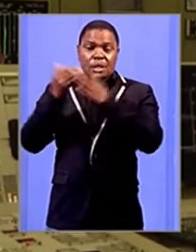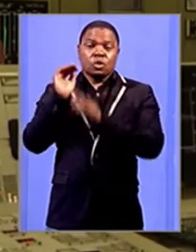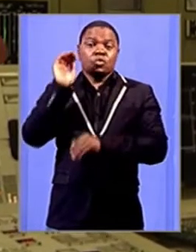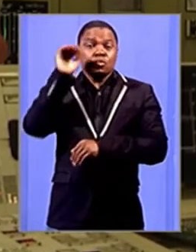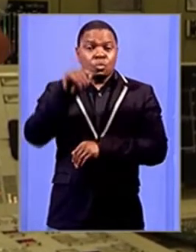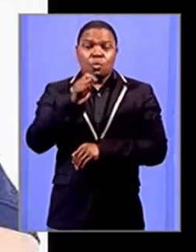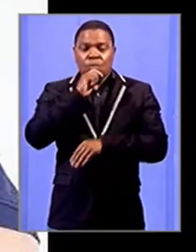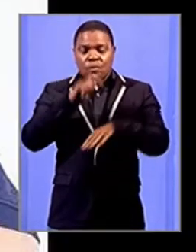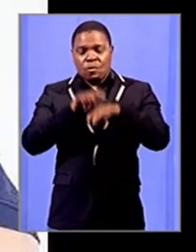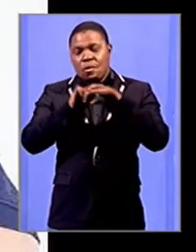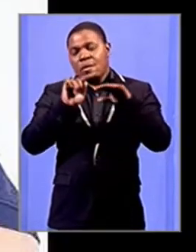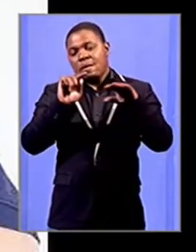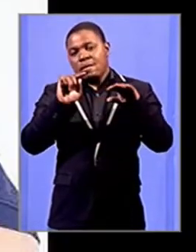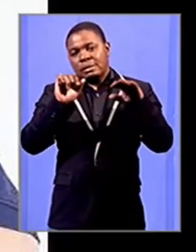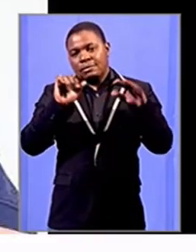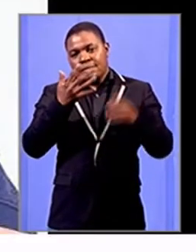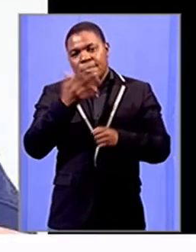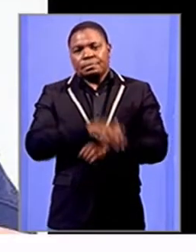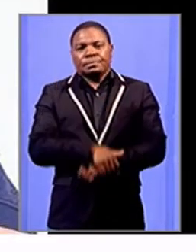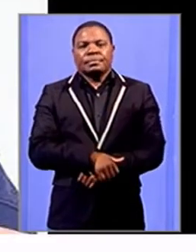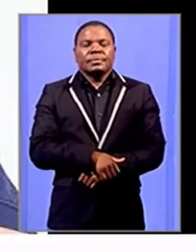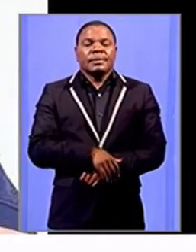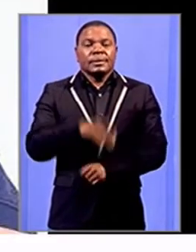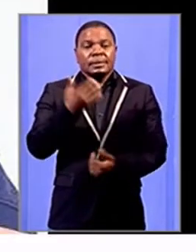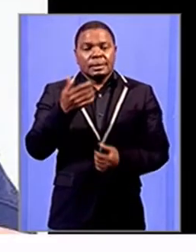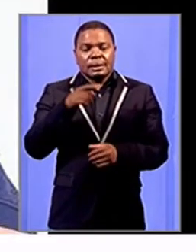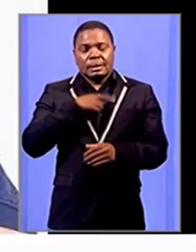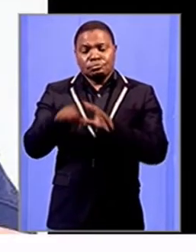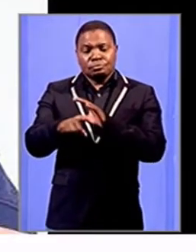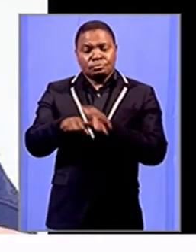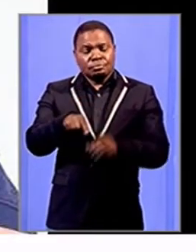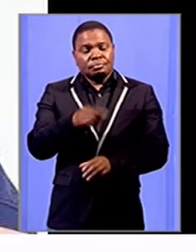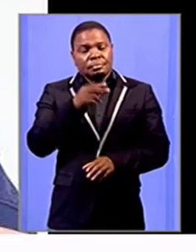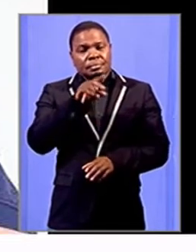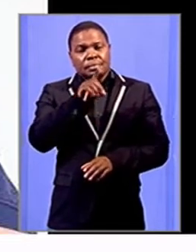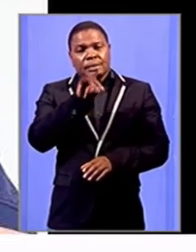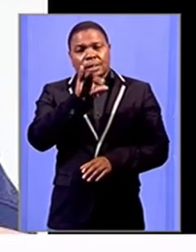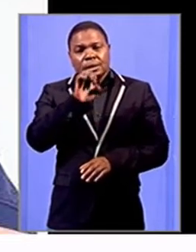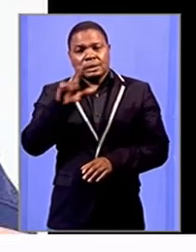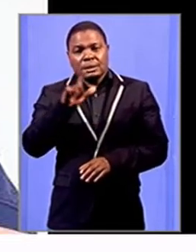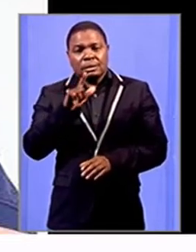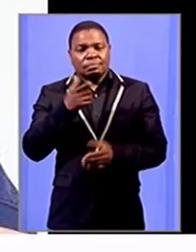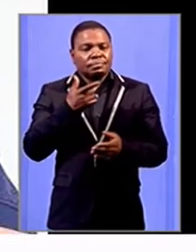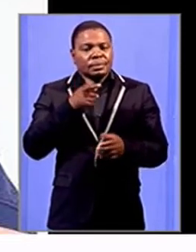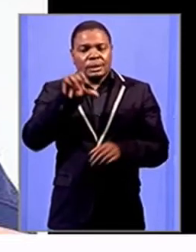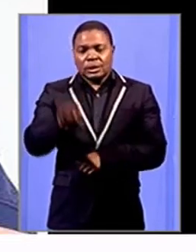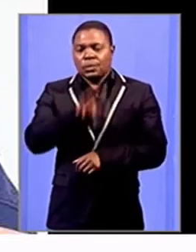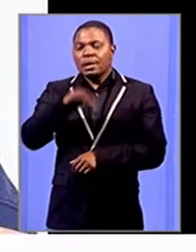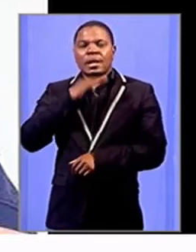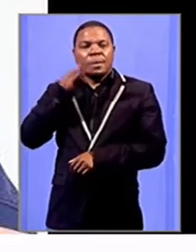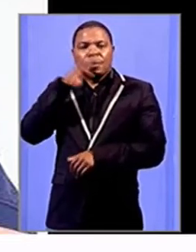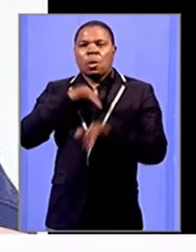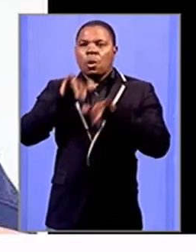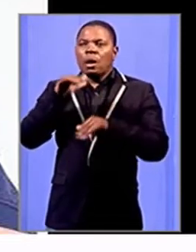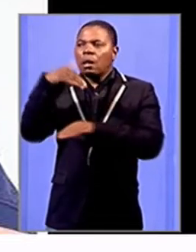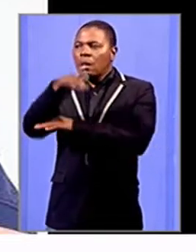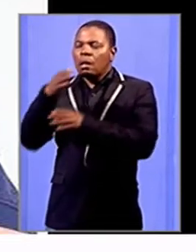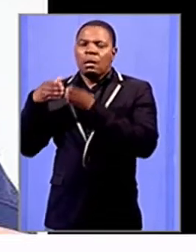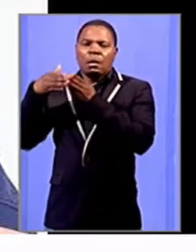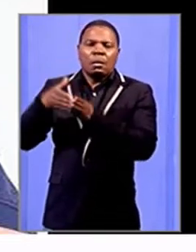horeng ya bohlano. So they may have run out of diesel stocks in South Africa and they're waiting for the next ship. Obviously ships come again, they don't come